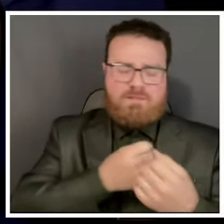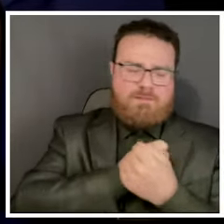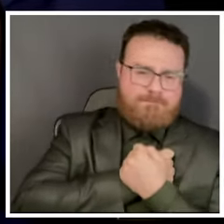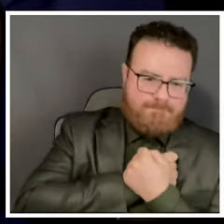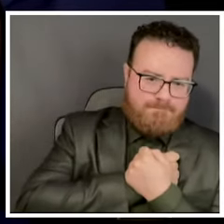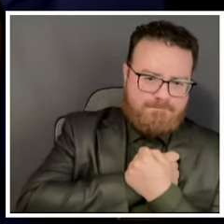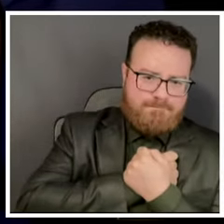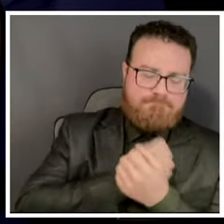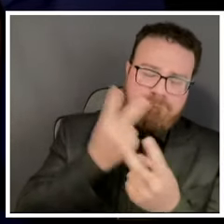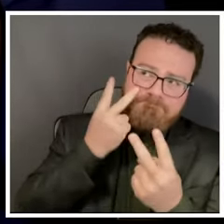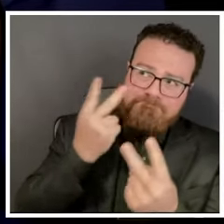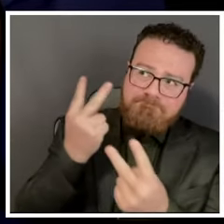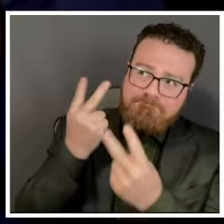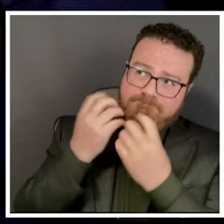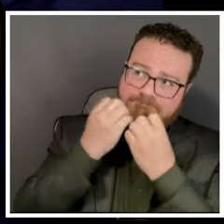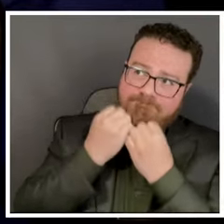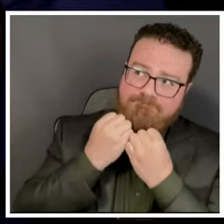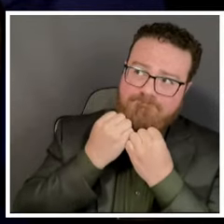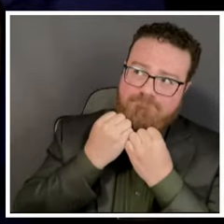of a brighter tomorrow.